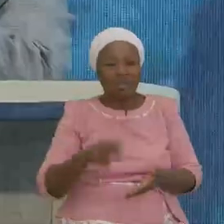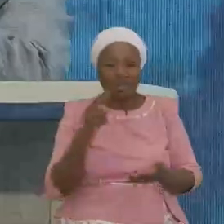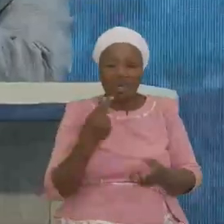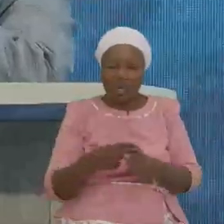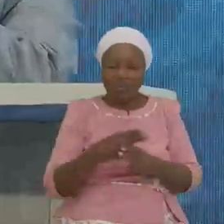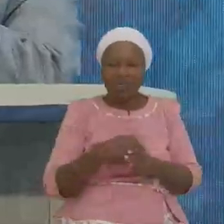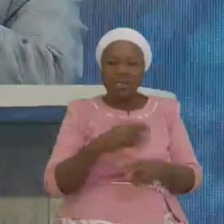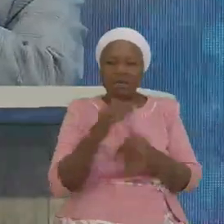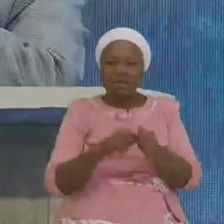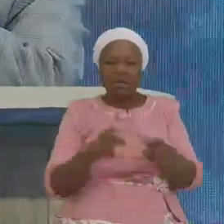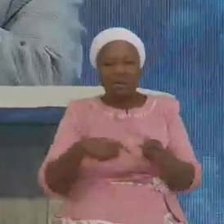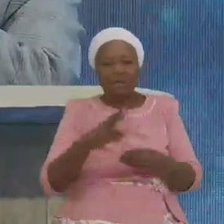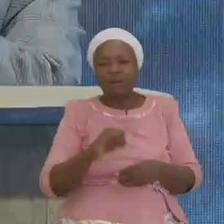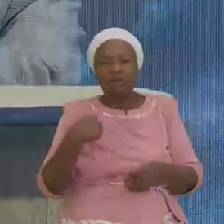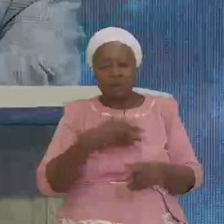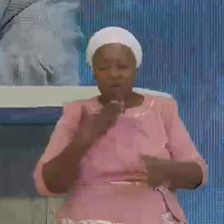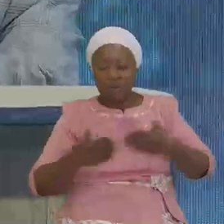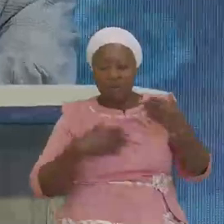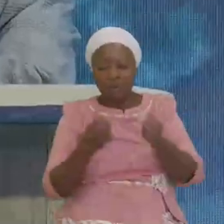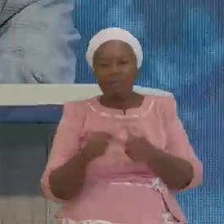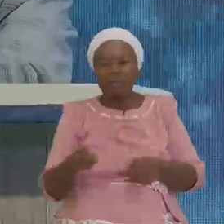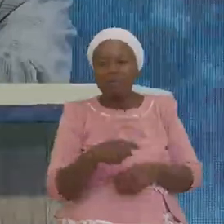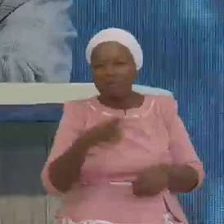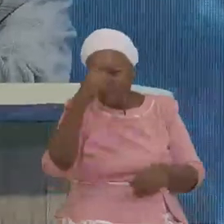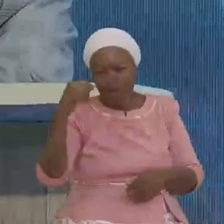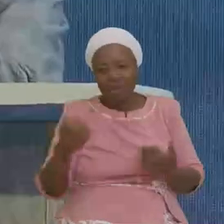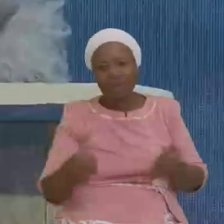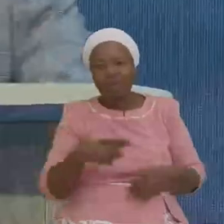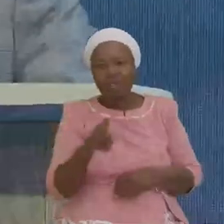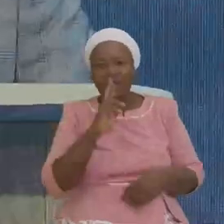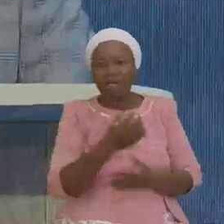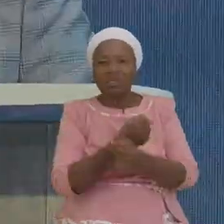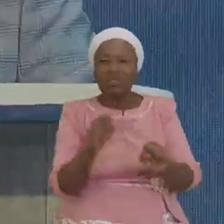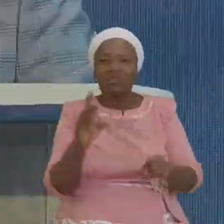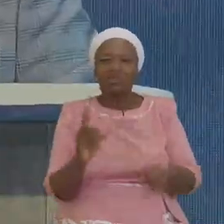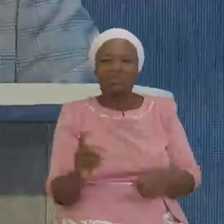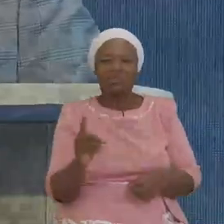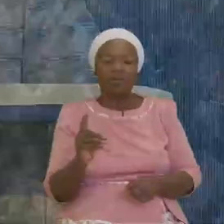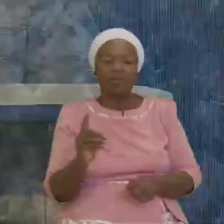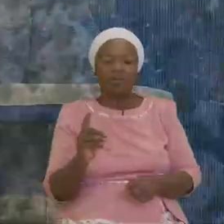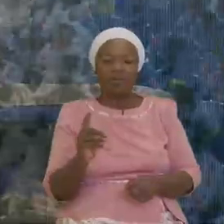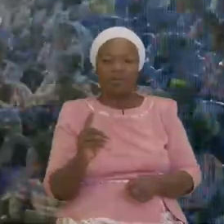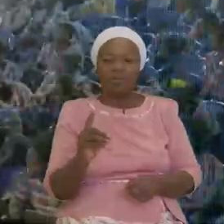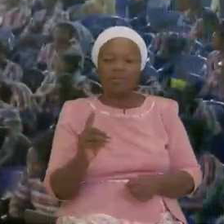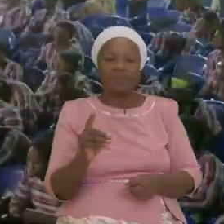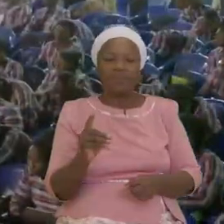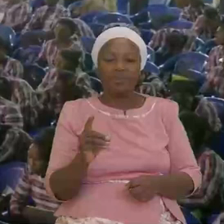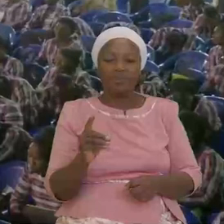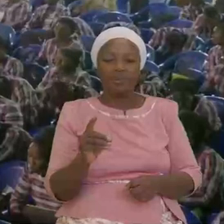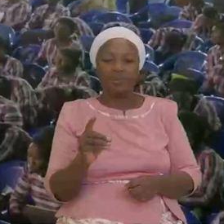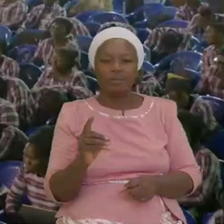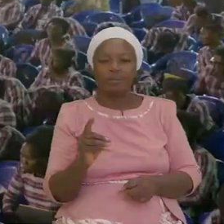vont nous aider à prendre le nom de tout le monde. Nous nous réjouissons avec eux